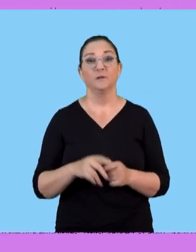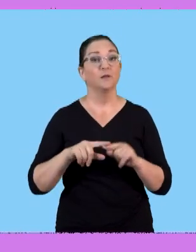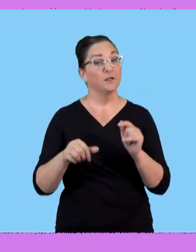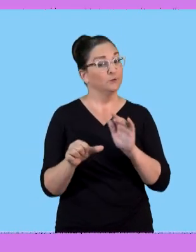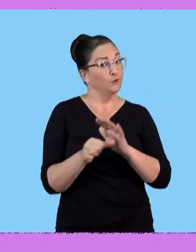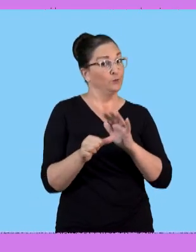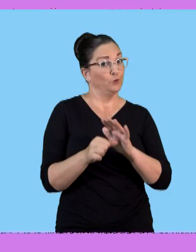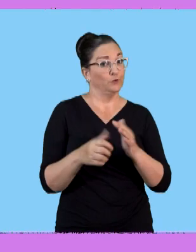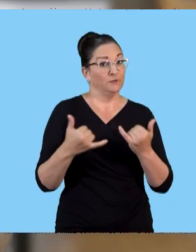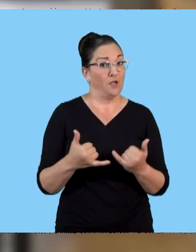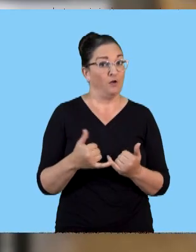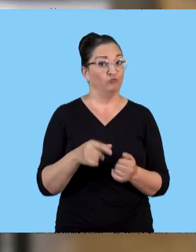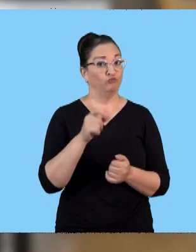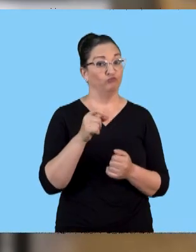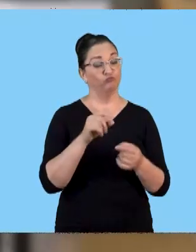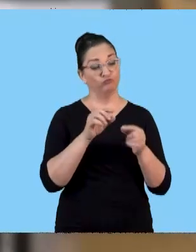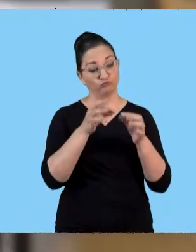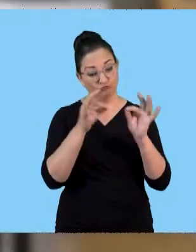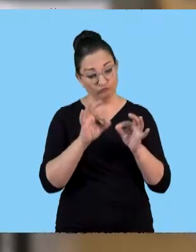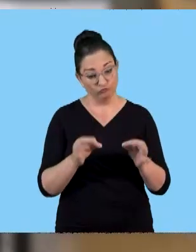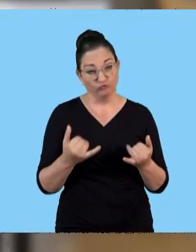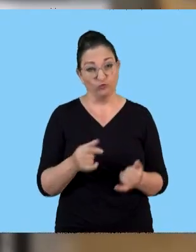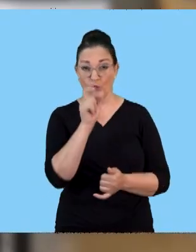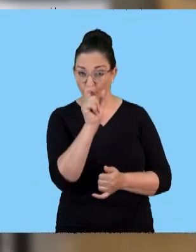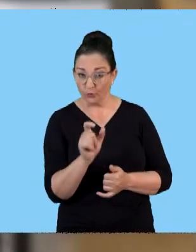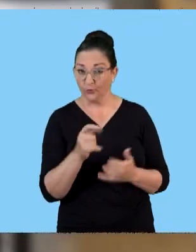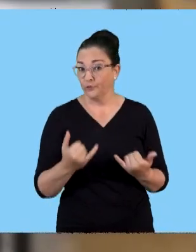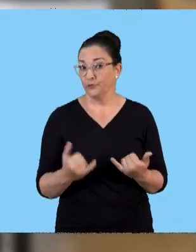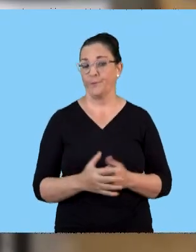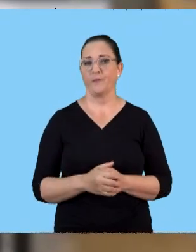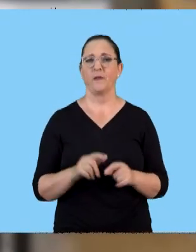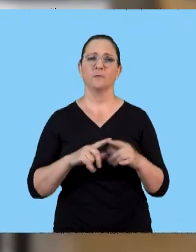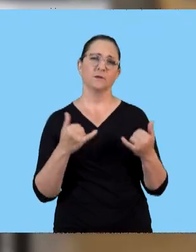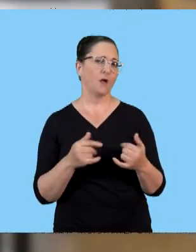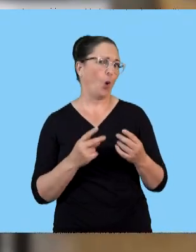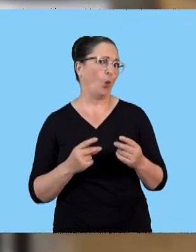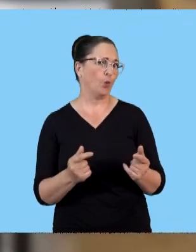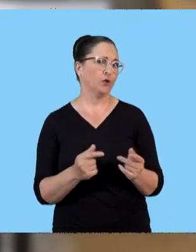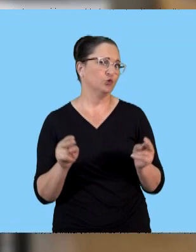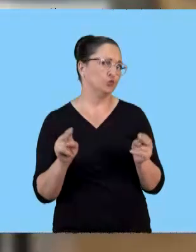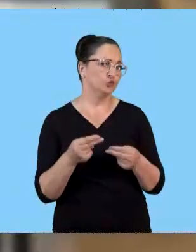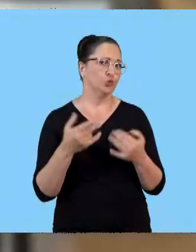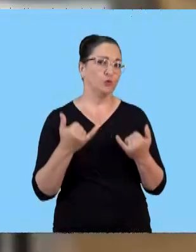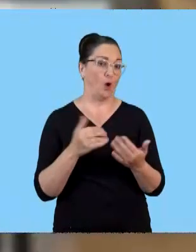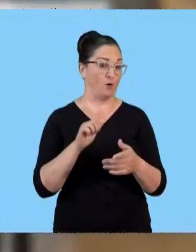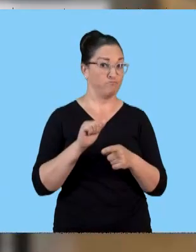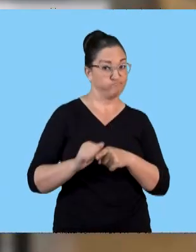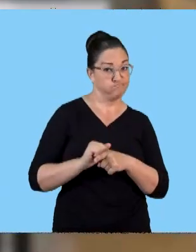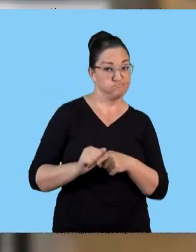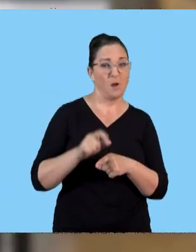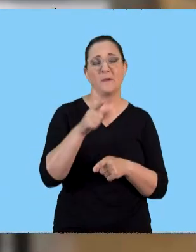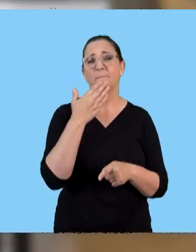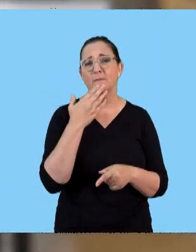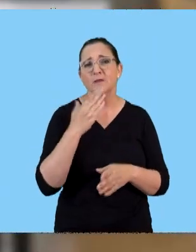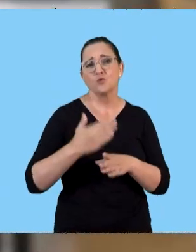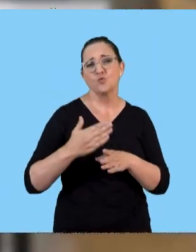are the important terminology in today's lesson. Now let us quickly do a quick, short, right, practice, and I want